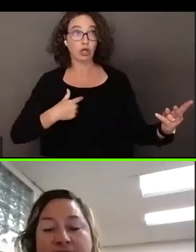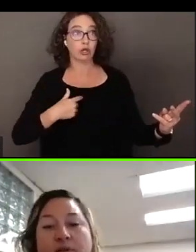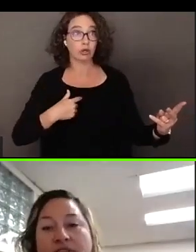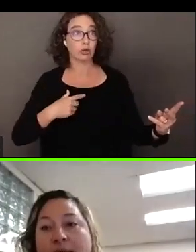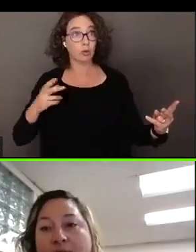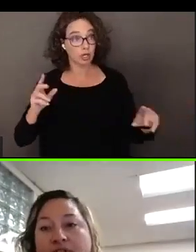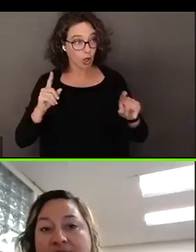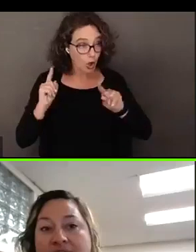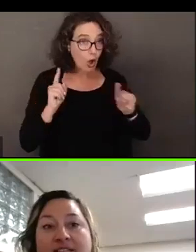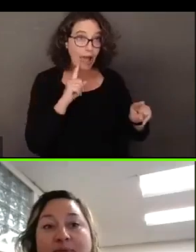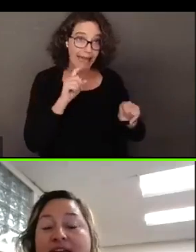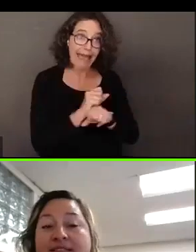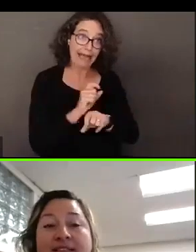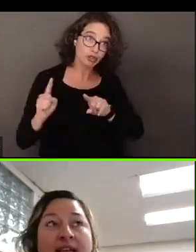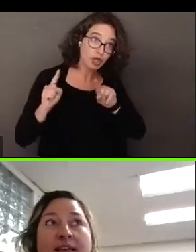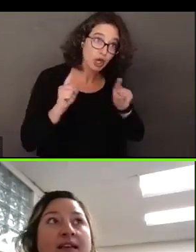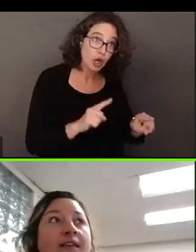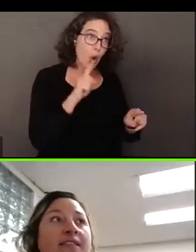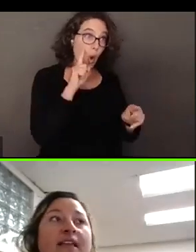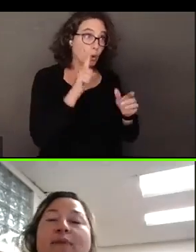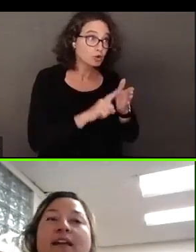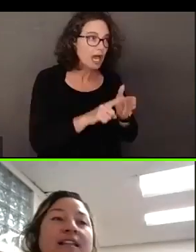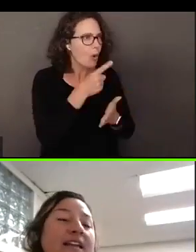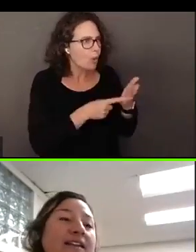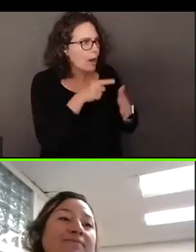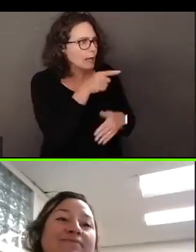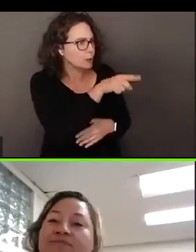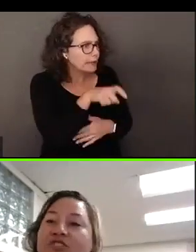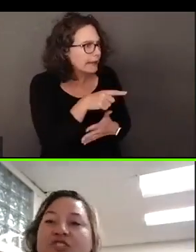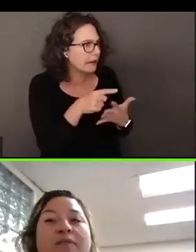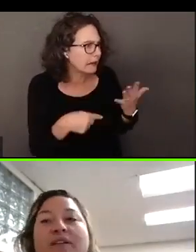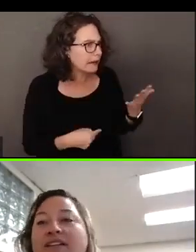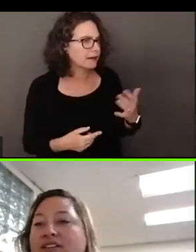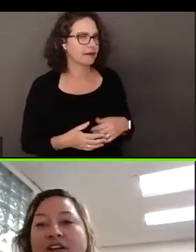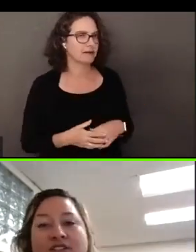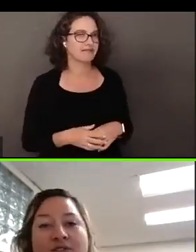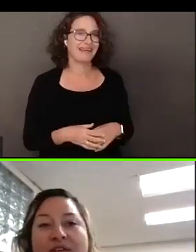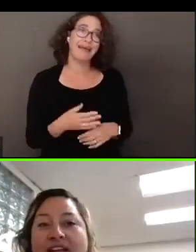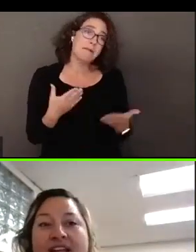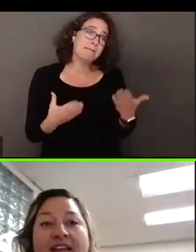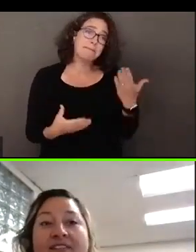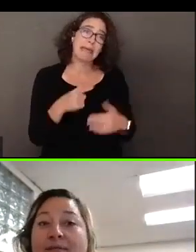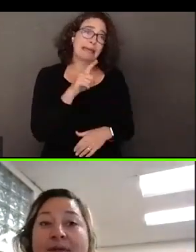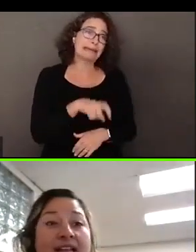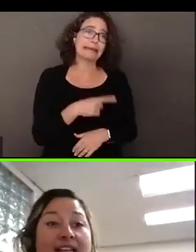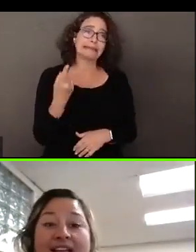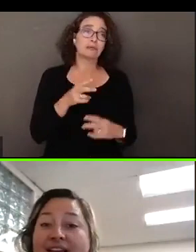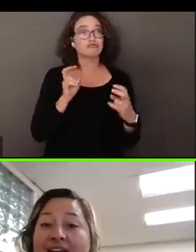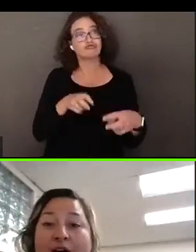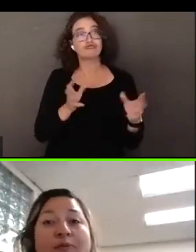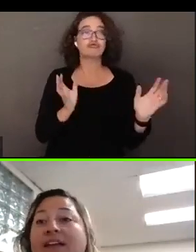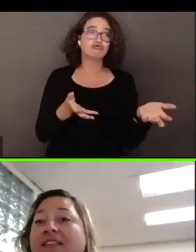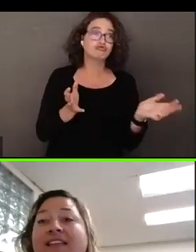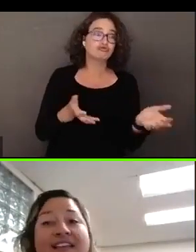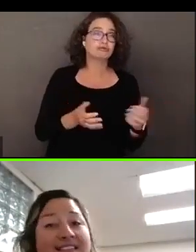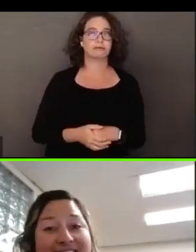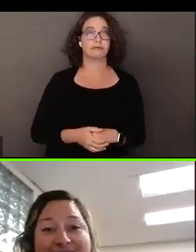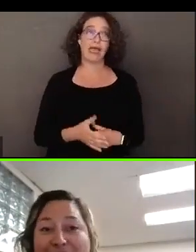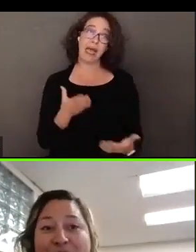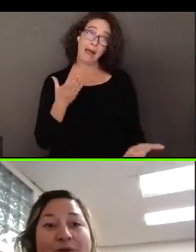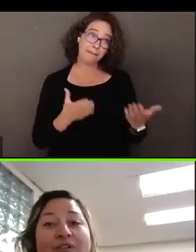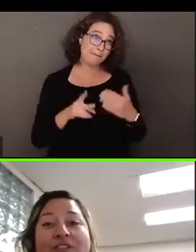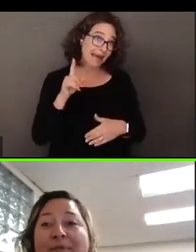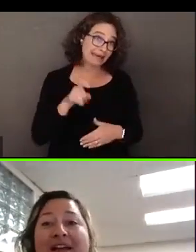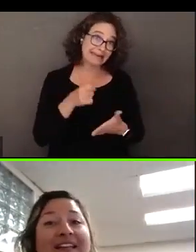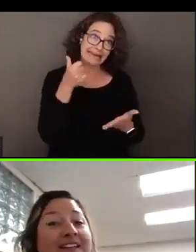by to see what that person needs, because they might need just somebody to talk to that day. They might need help getting the kids